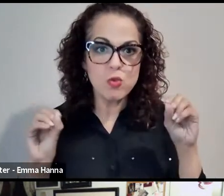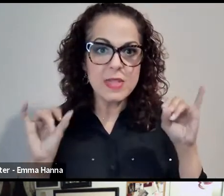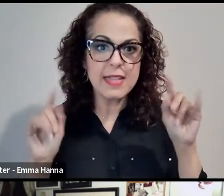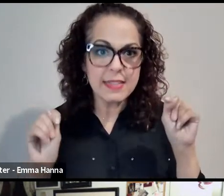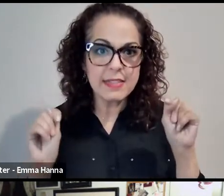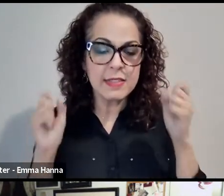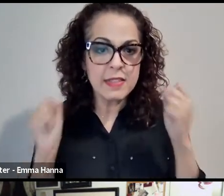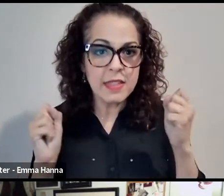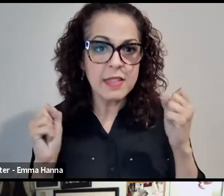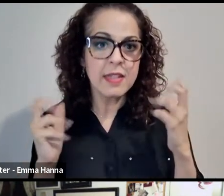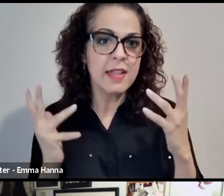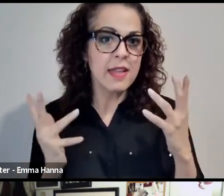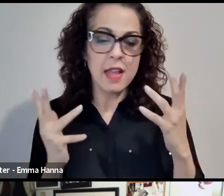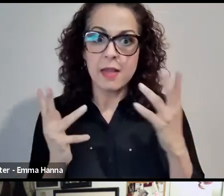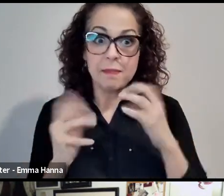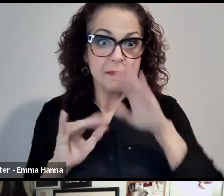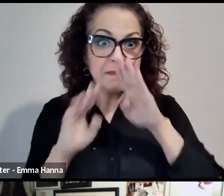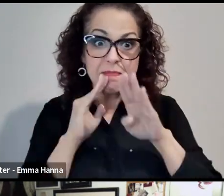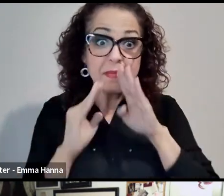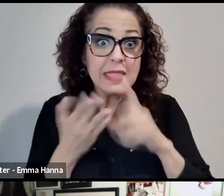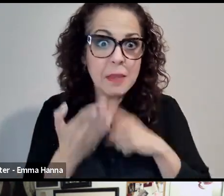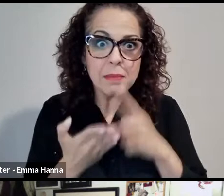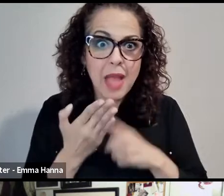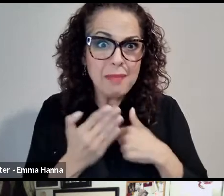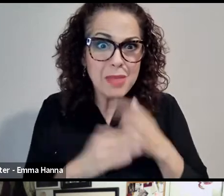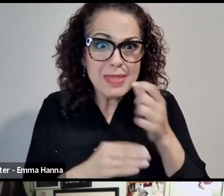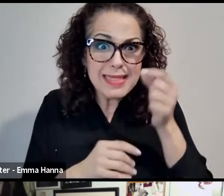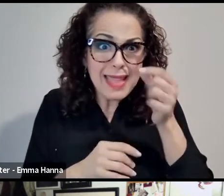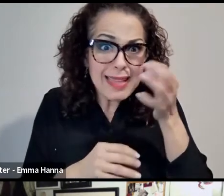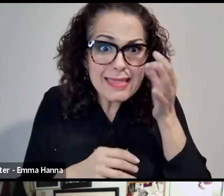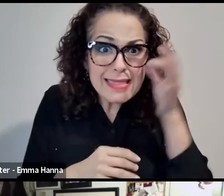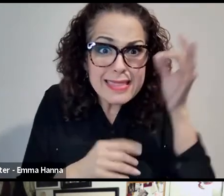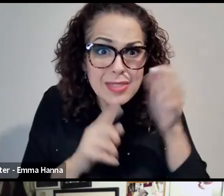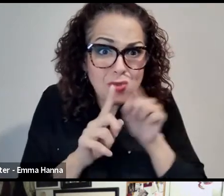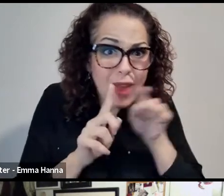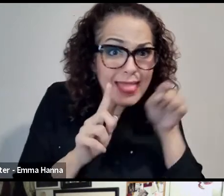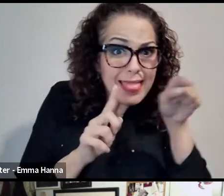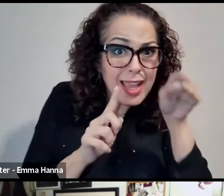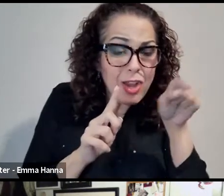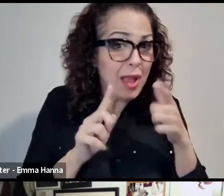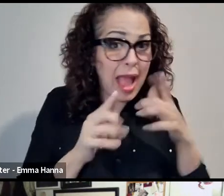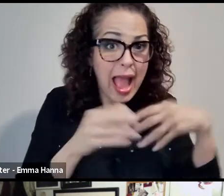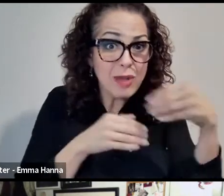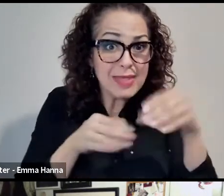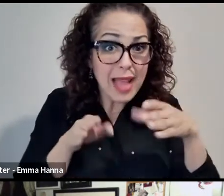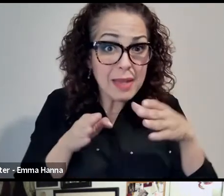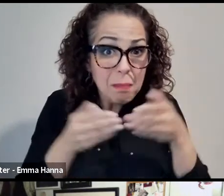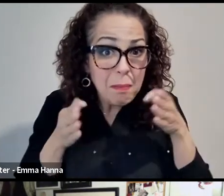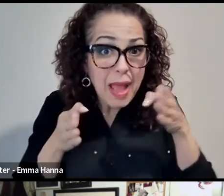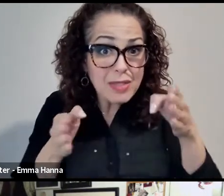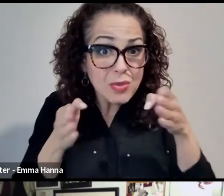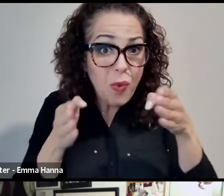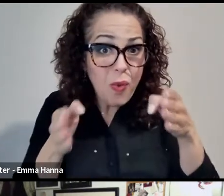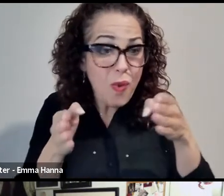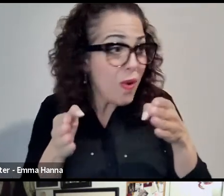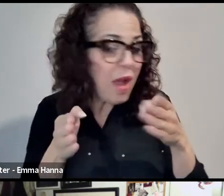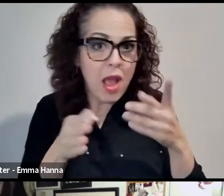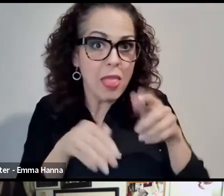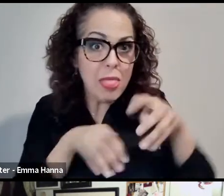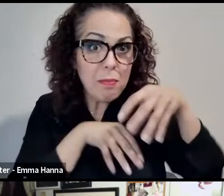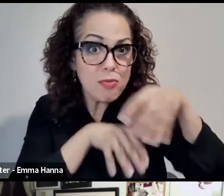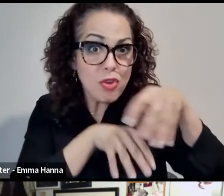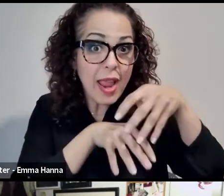mean, there are times, I'm not kidding, it was right outside my door. The parade was coming down my street and I couldn't go out and